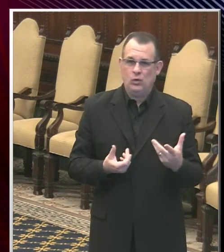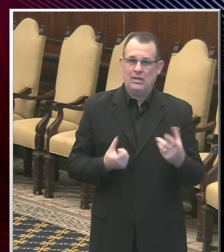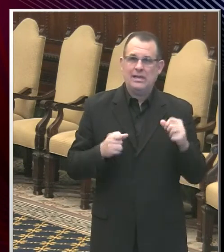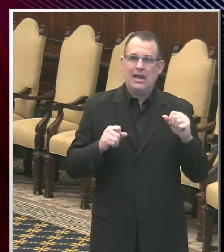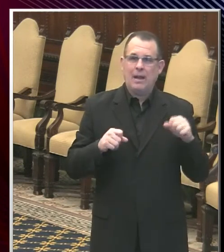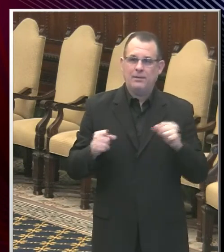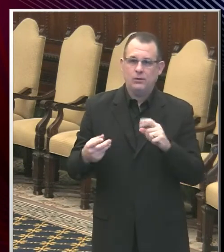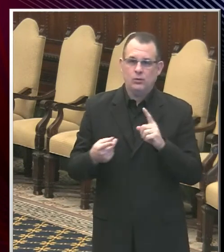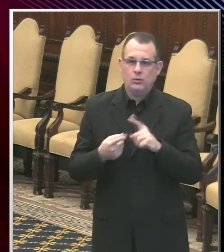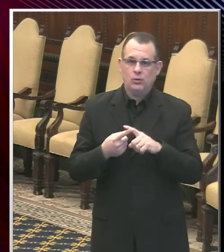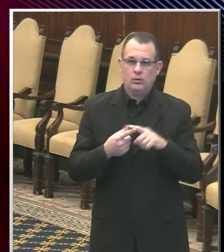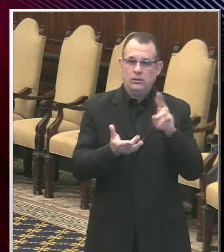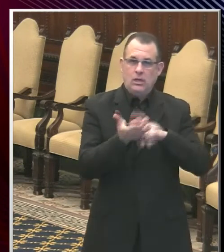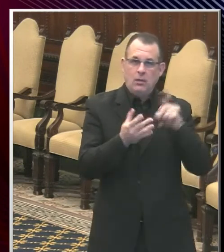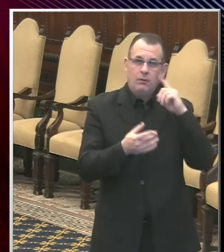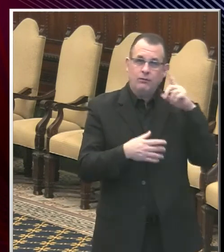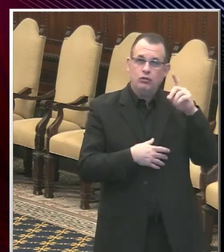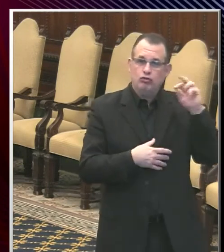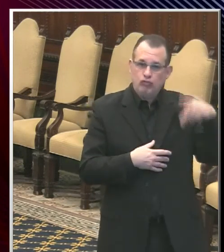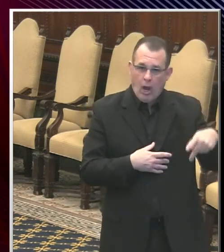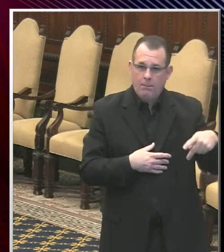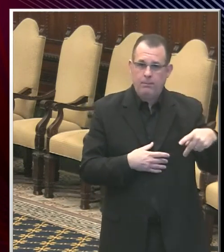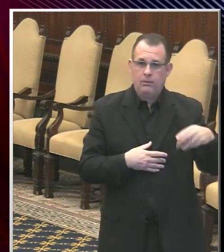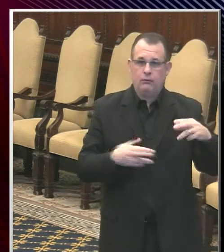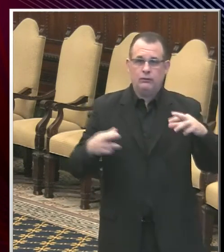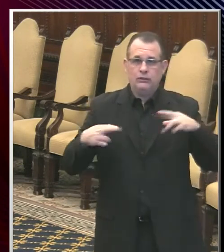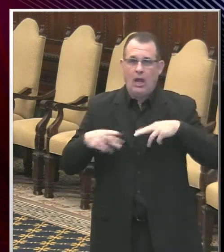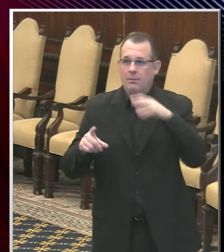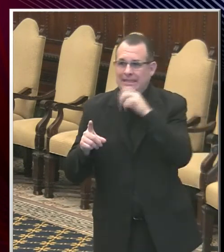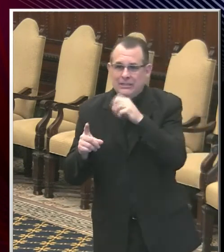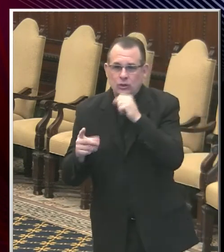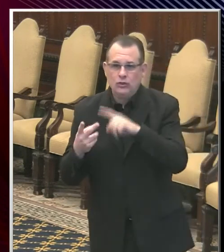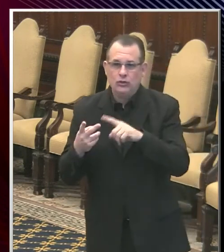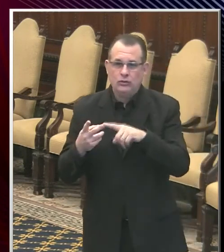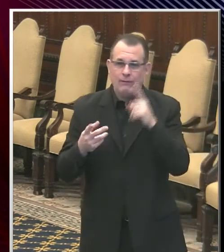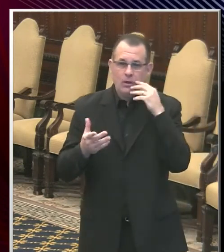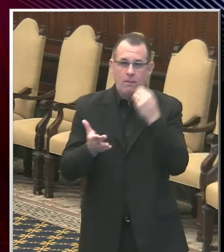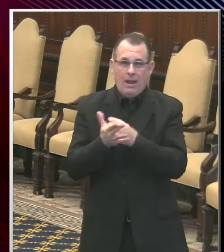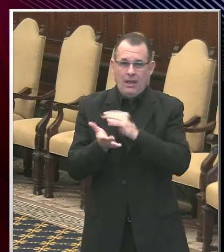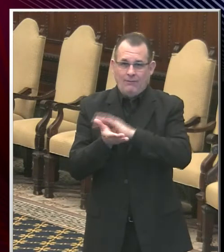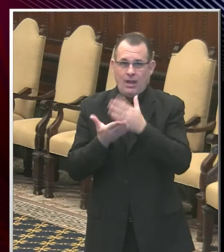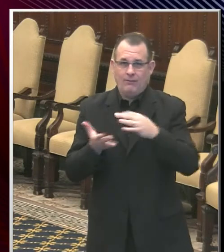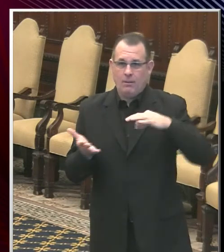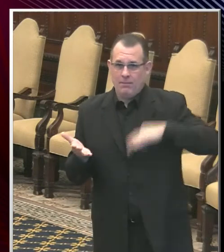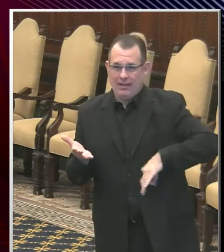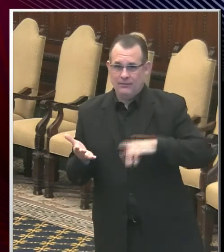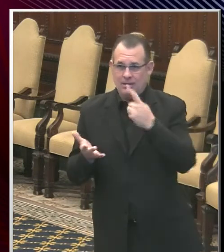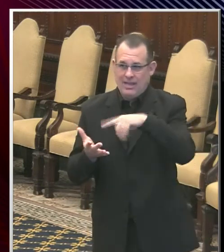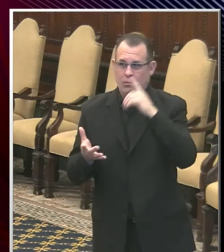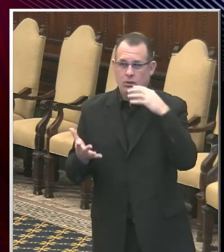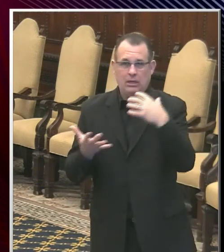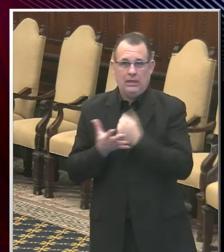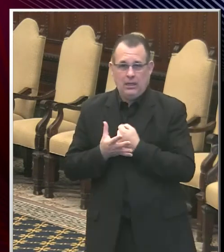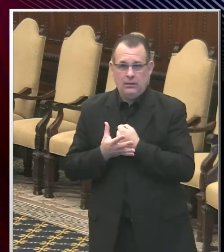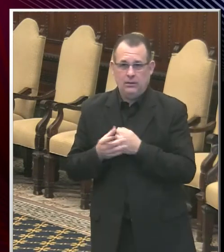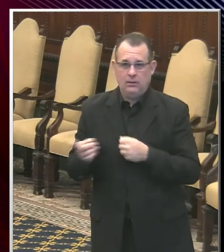for retirement ages and what it does for the amount of benefit that an employee will receive.